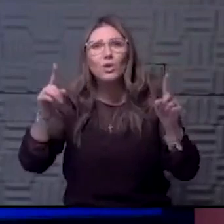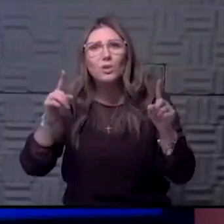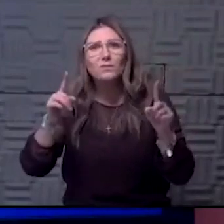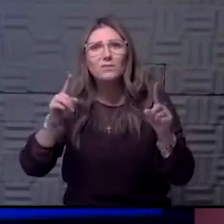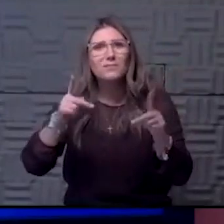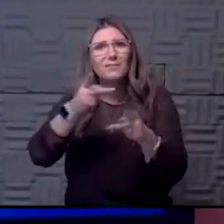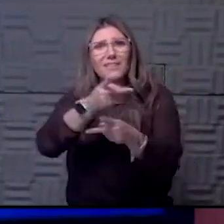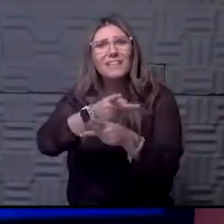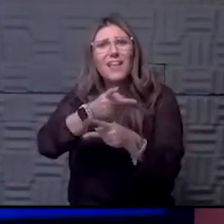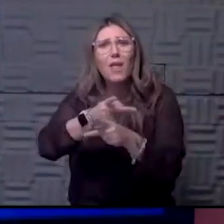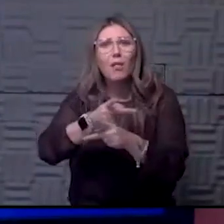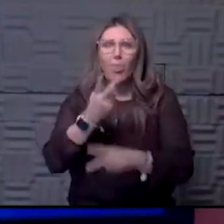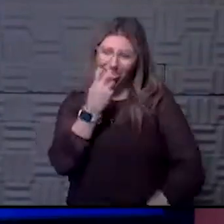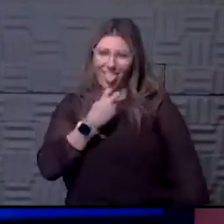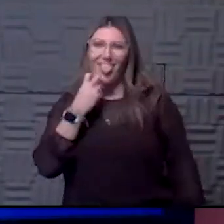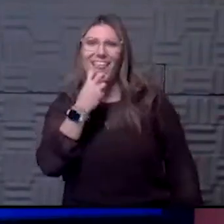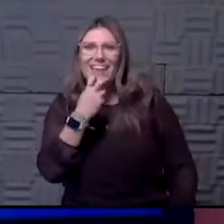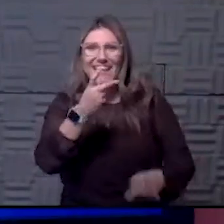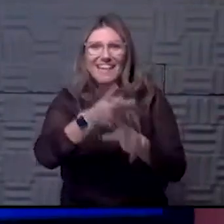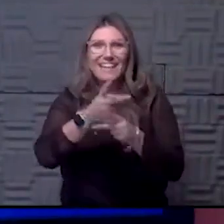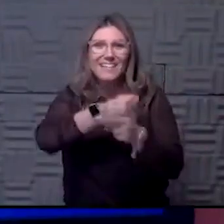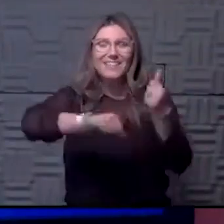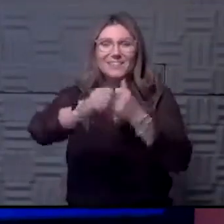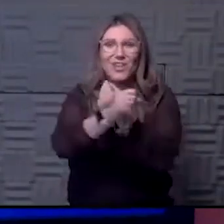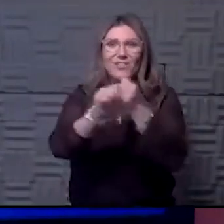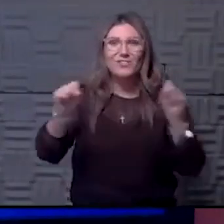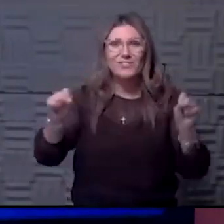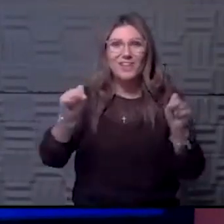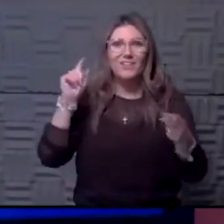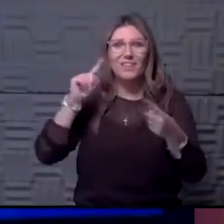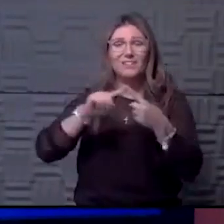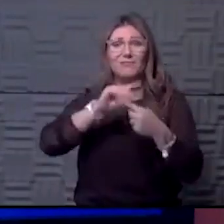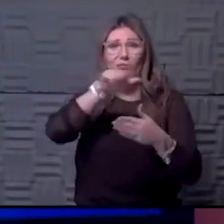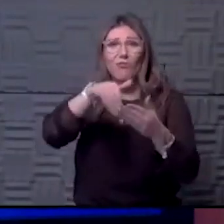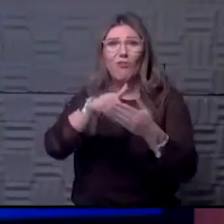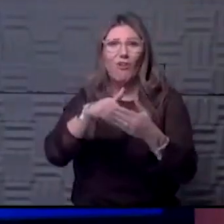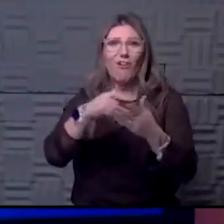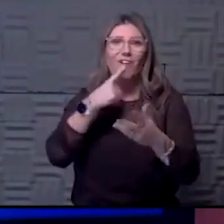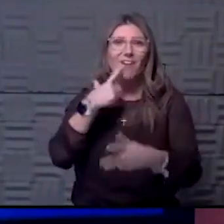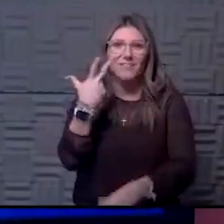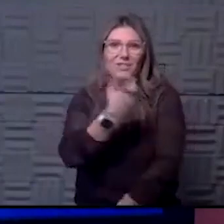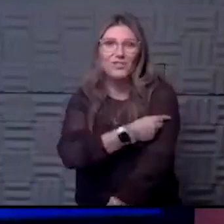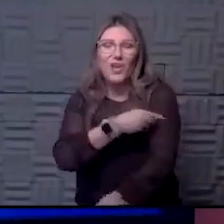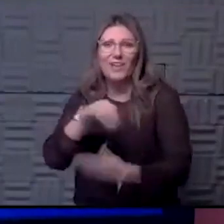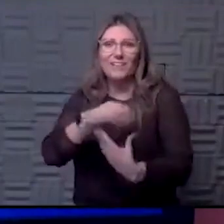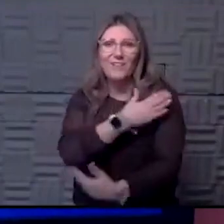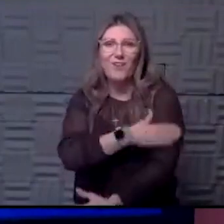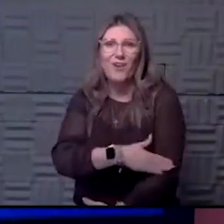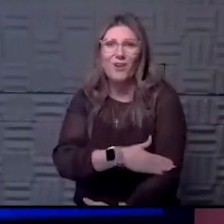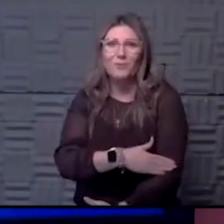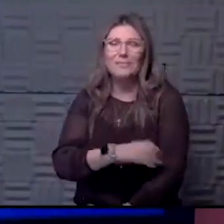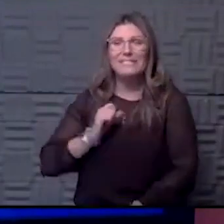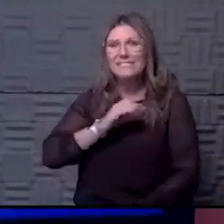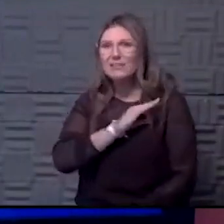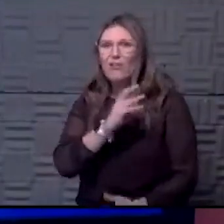keep each other safe until we can all get a shot in the arm. Senator, thank you.